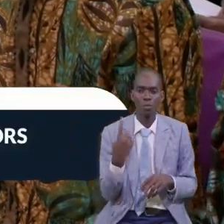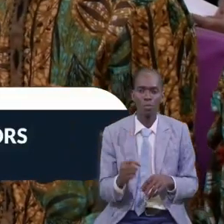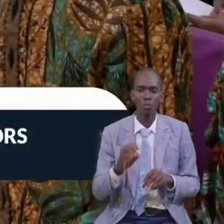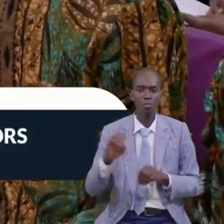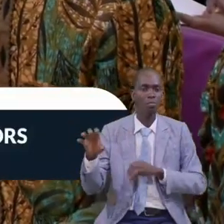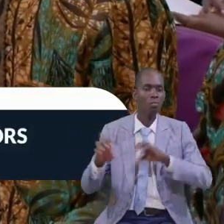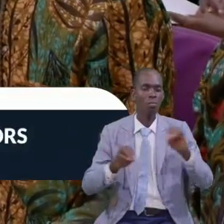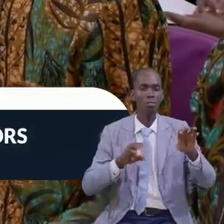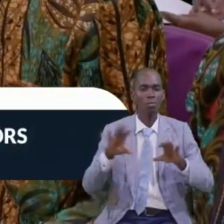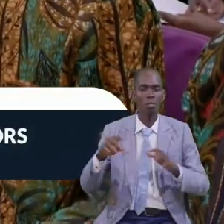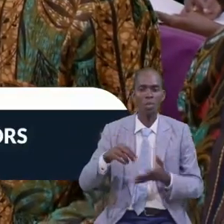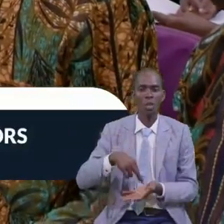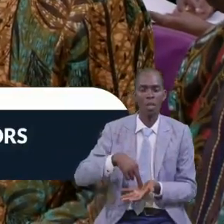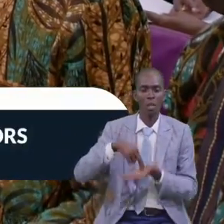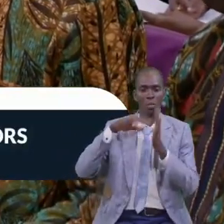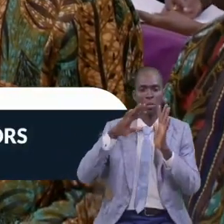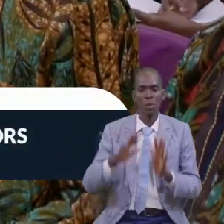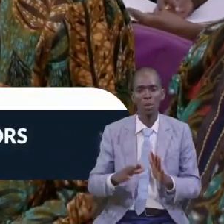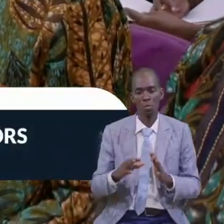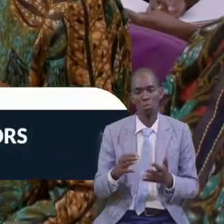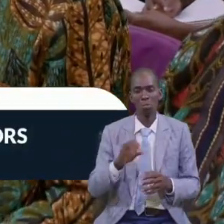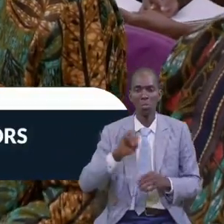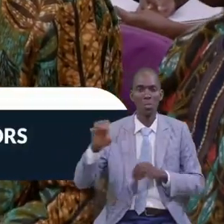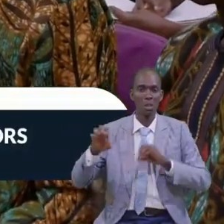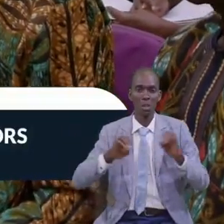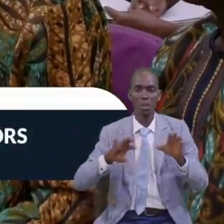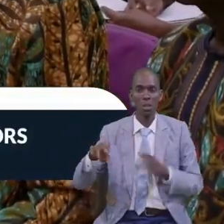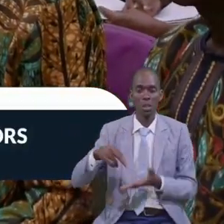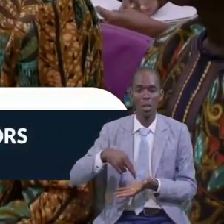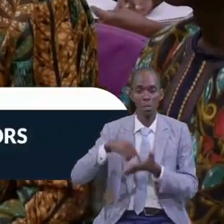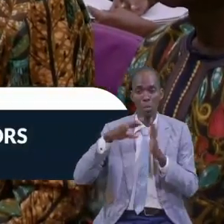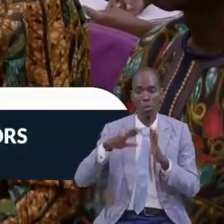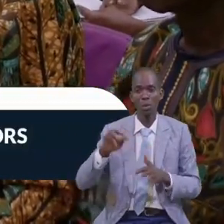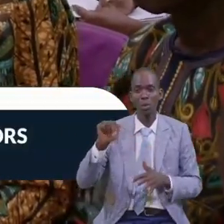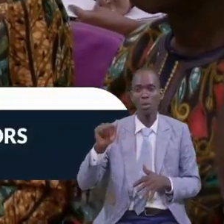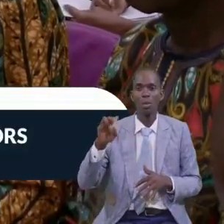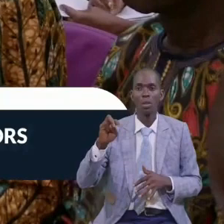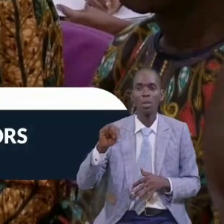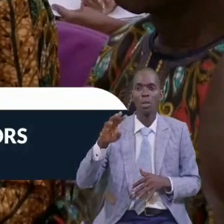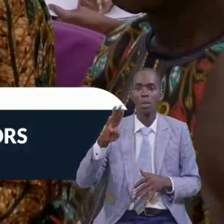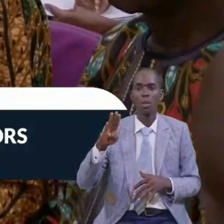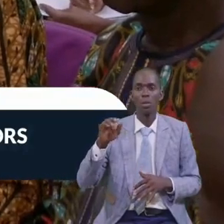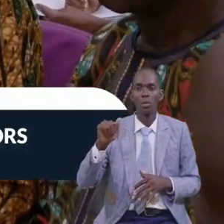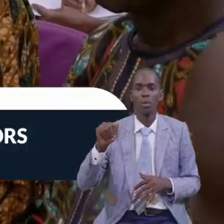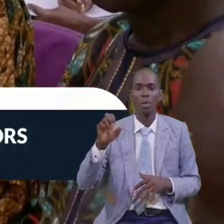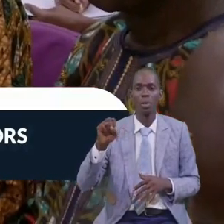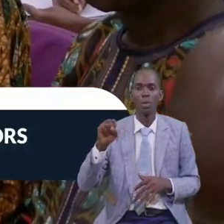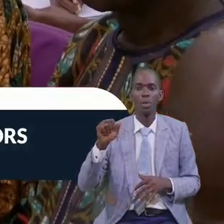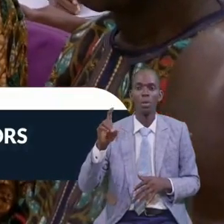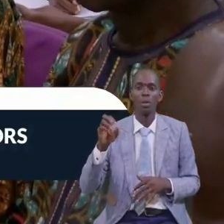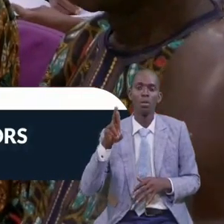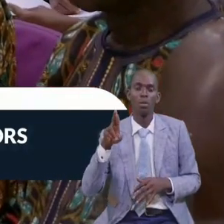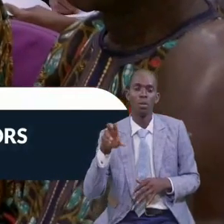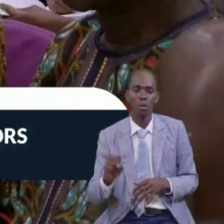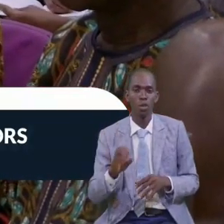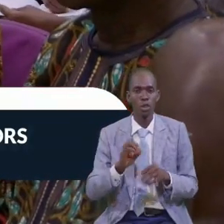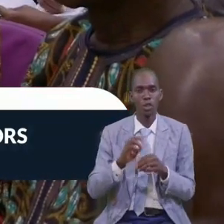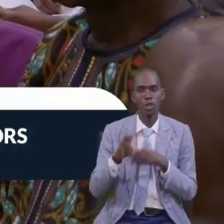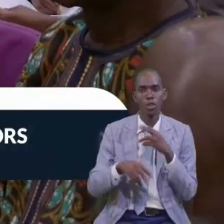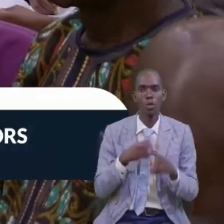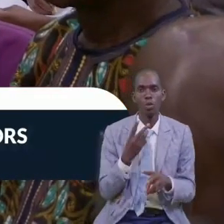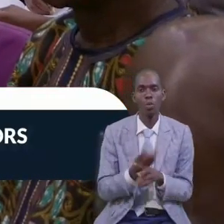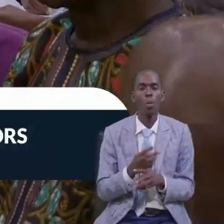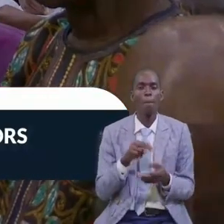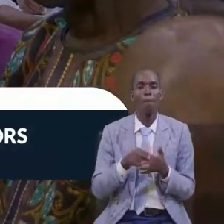scattered ambassadors in the world. The ambassadors, that is, the believers who were scattered. Look at